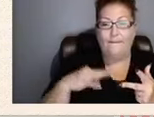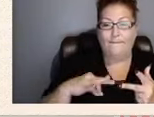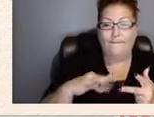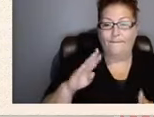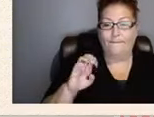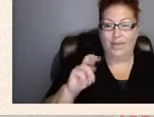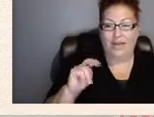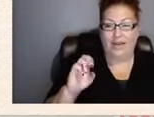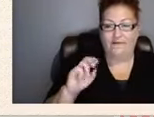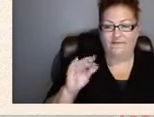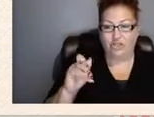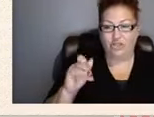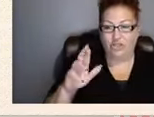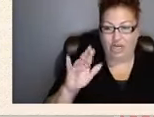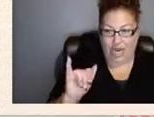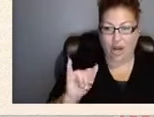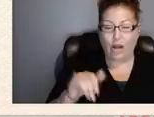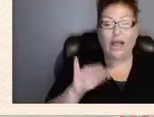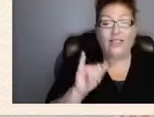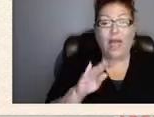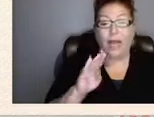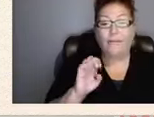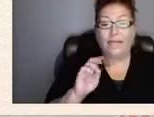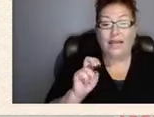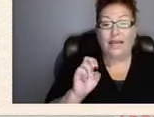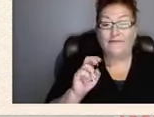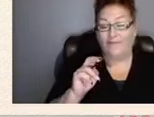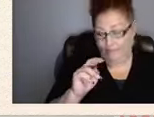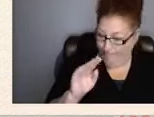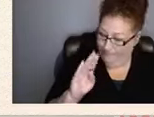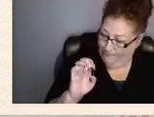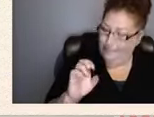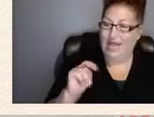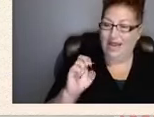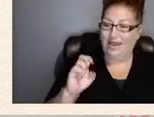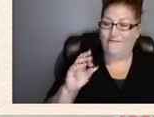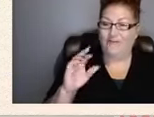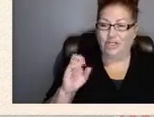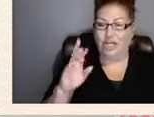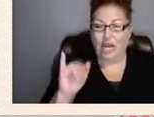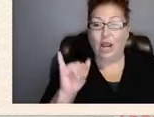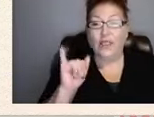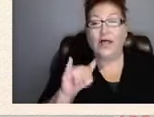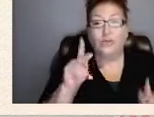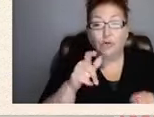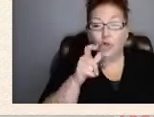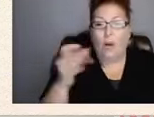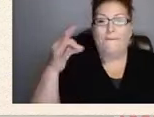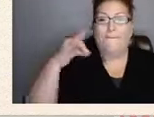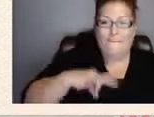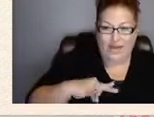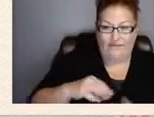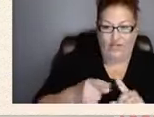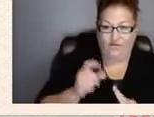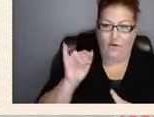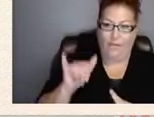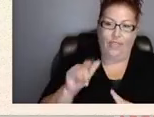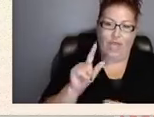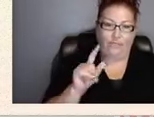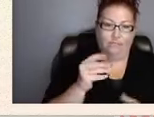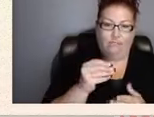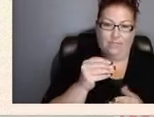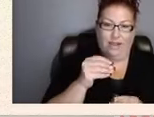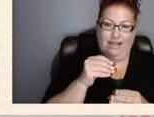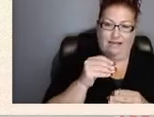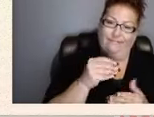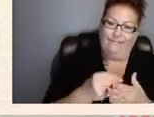trust. And the beneficiary is the person who benefits from the assets that are in the trust. So a